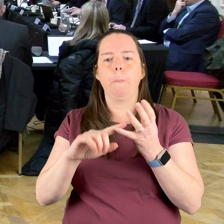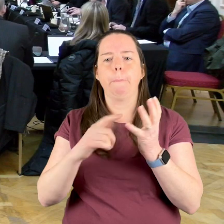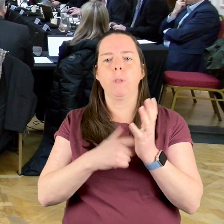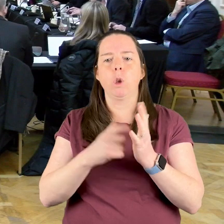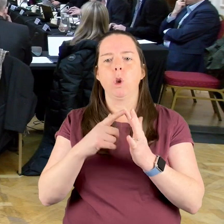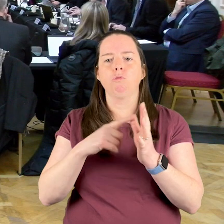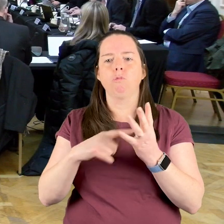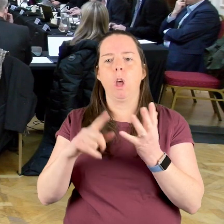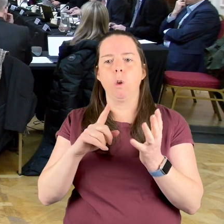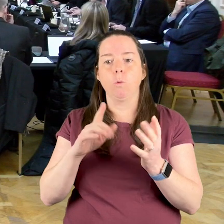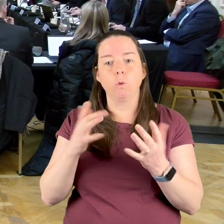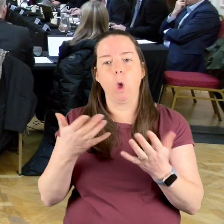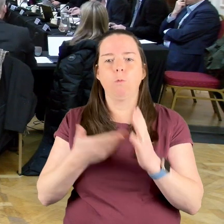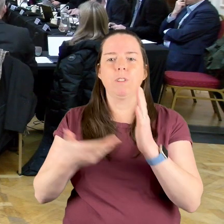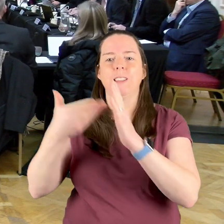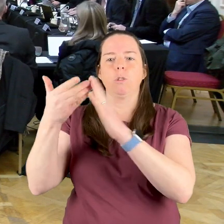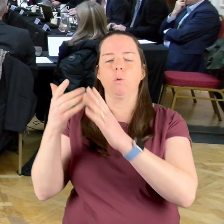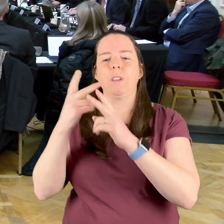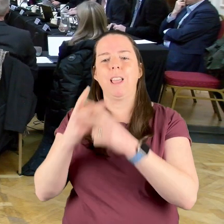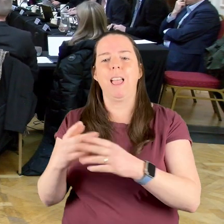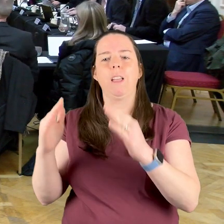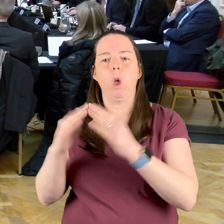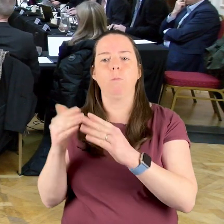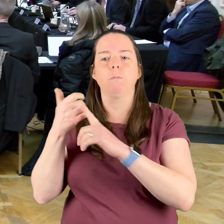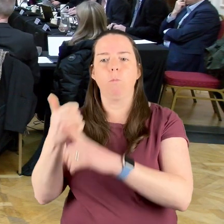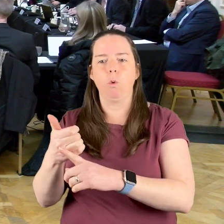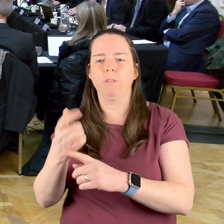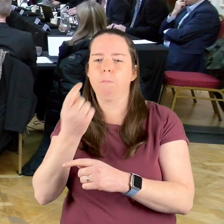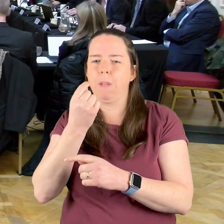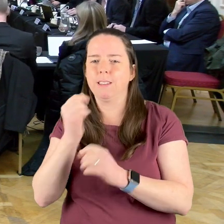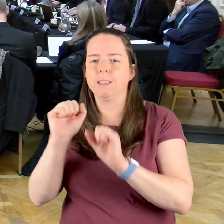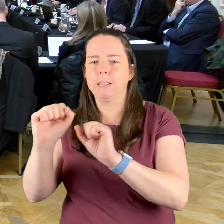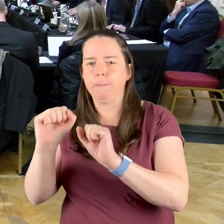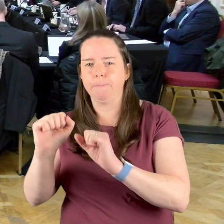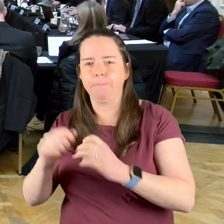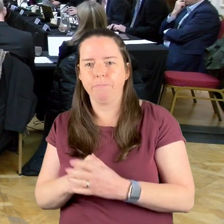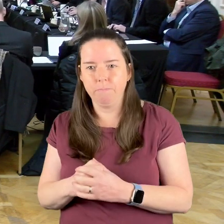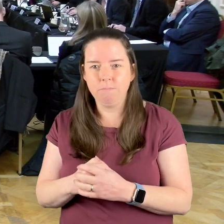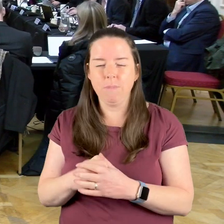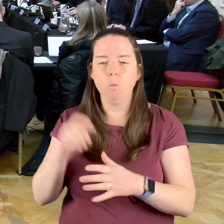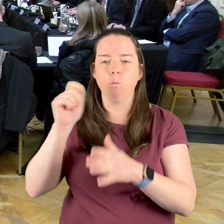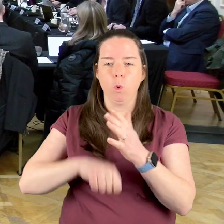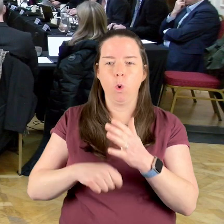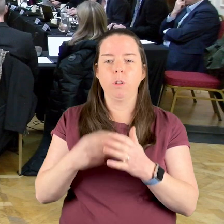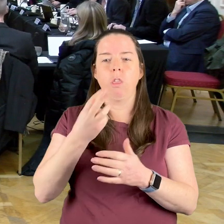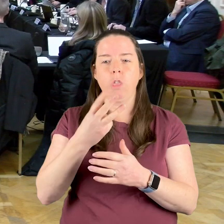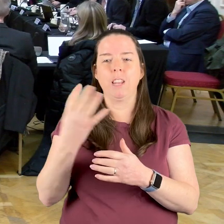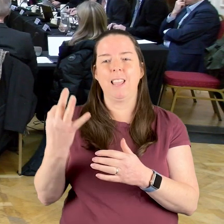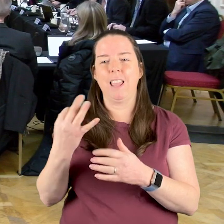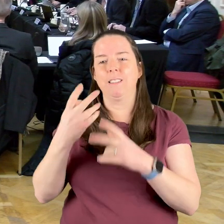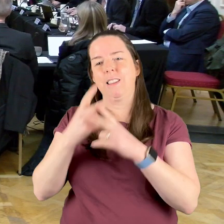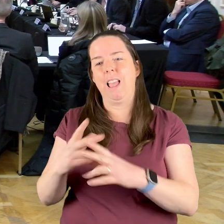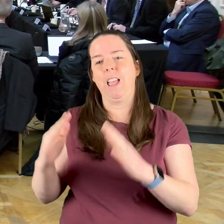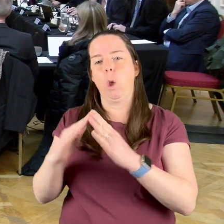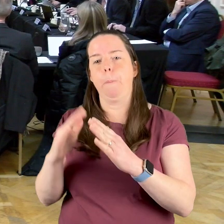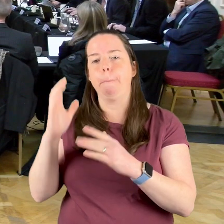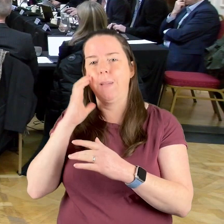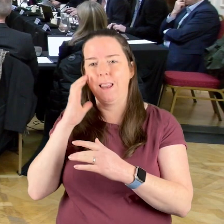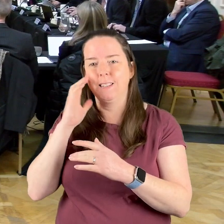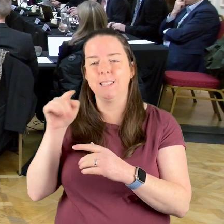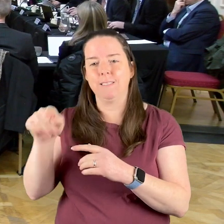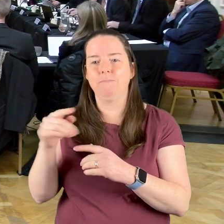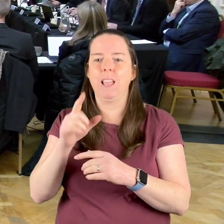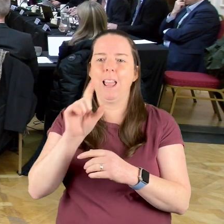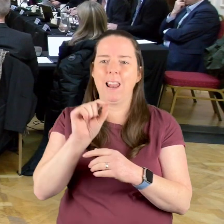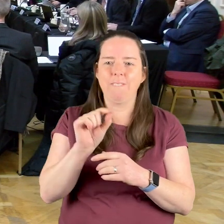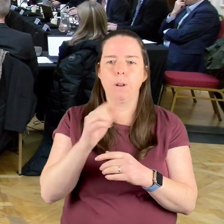and capacity that people remember, and that's brought another 38 care home beds on stream and 11